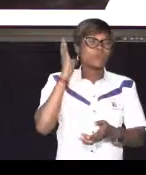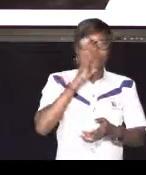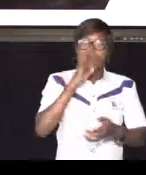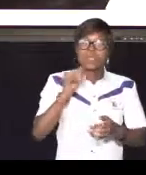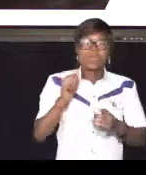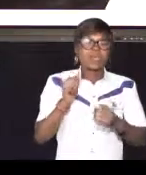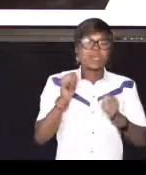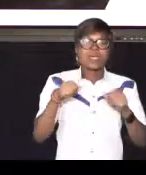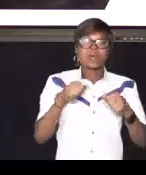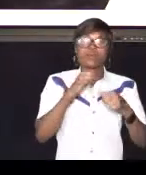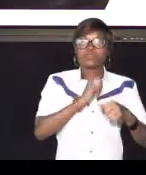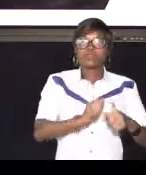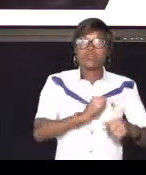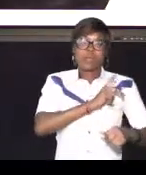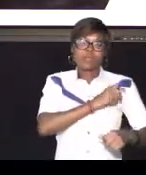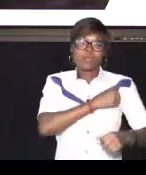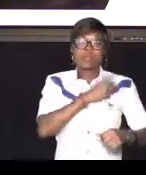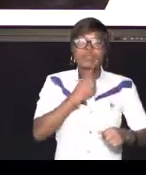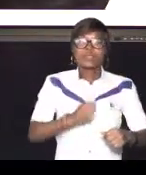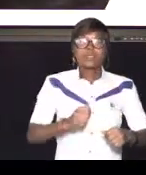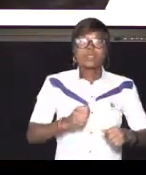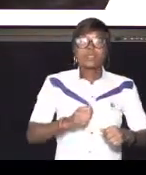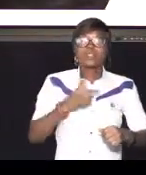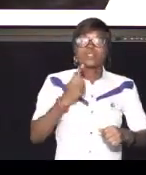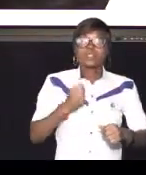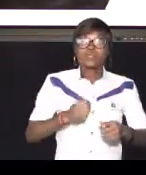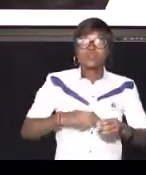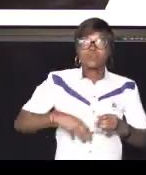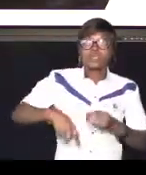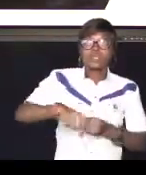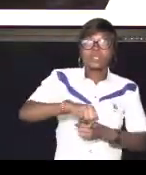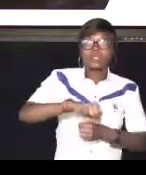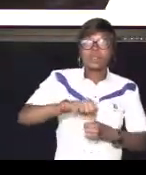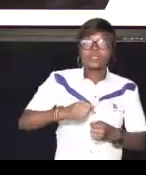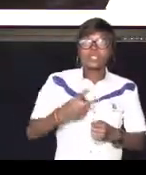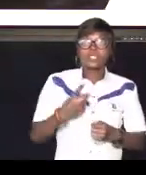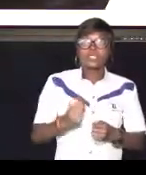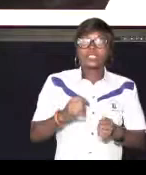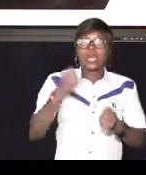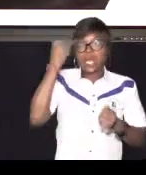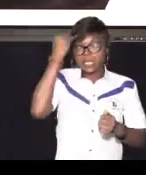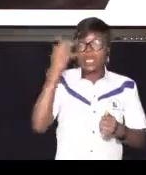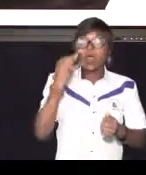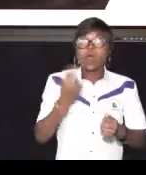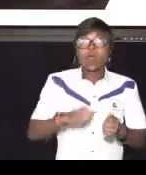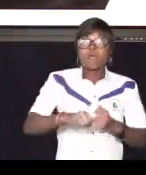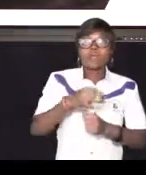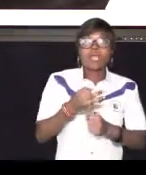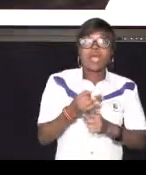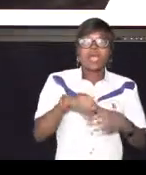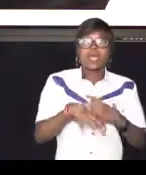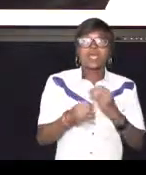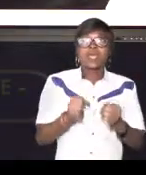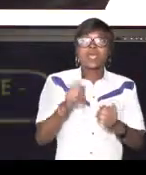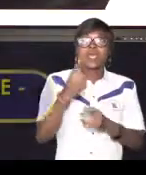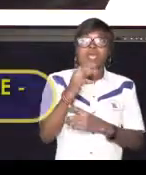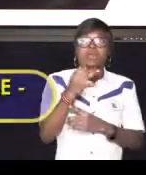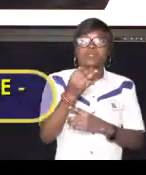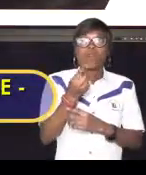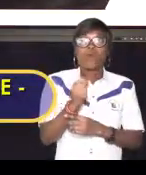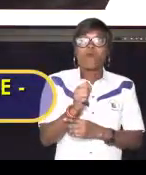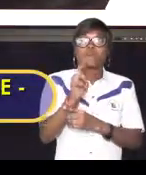of area in terms of unit squares. You should also be able to find the area of squares